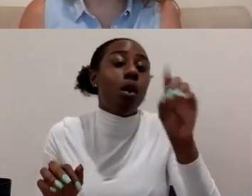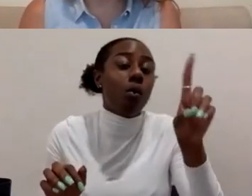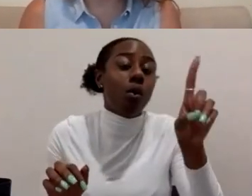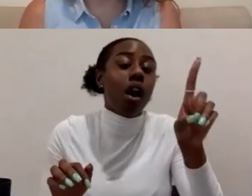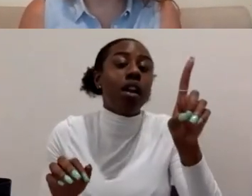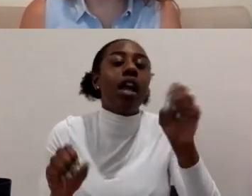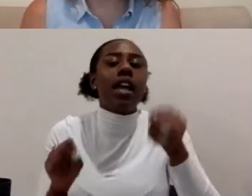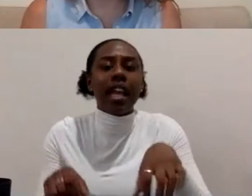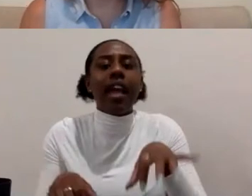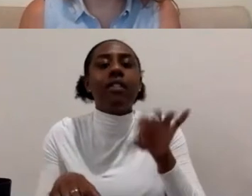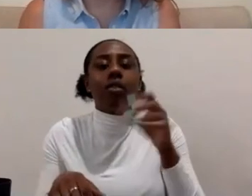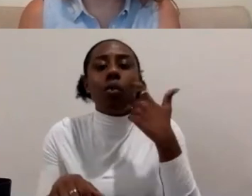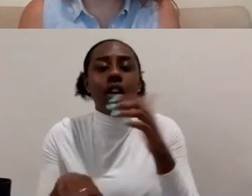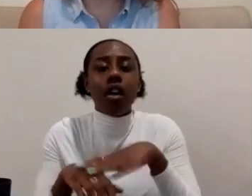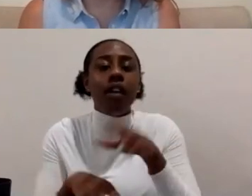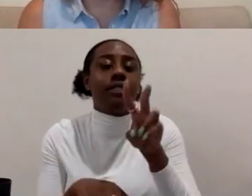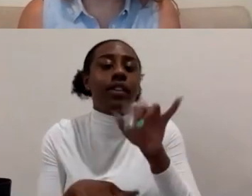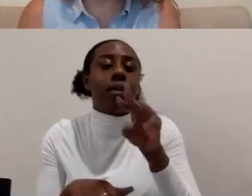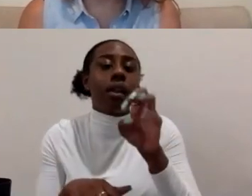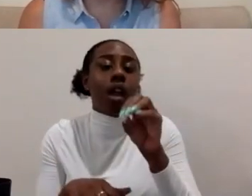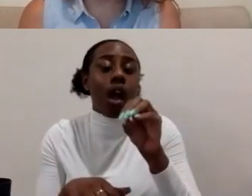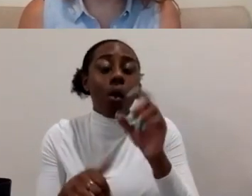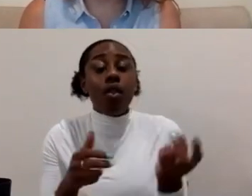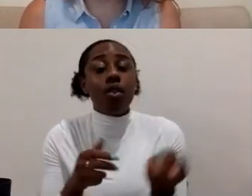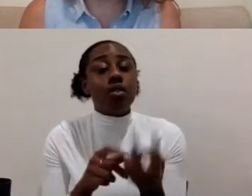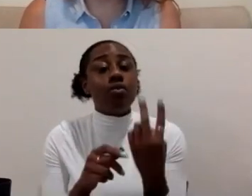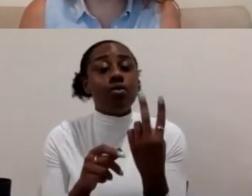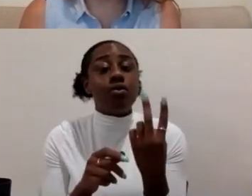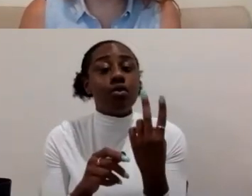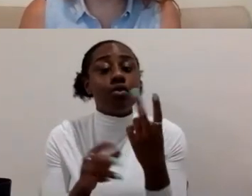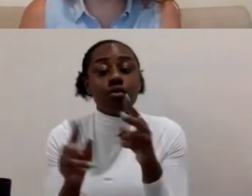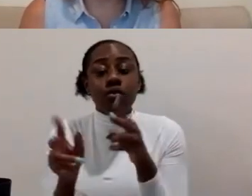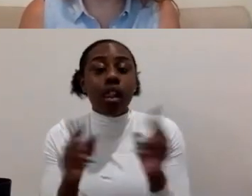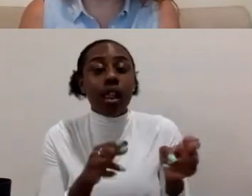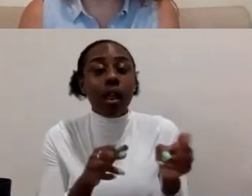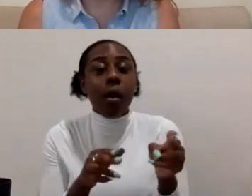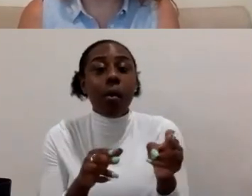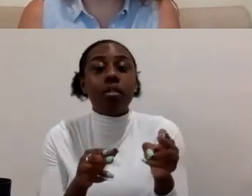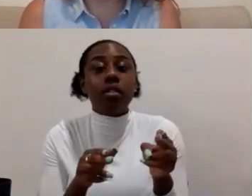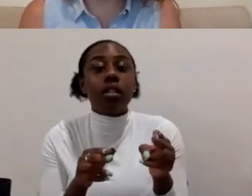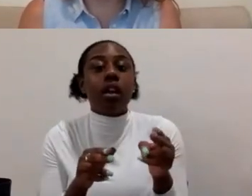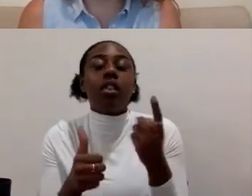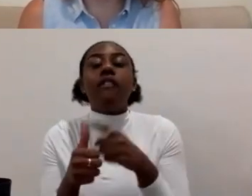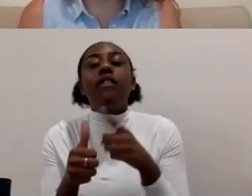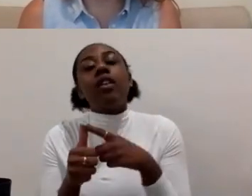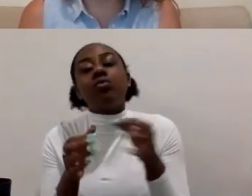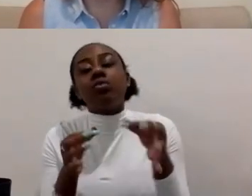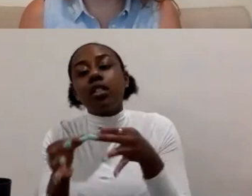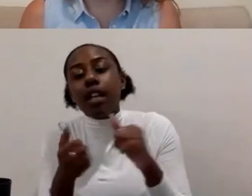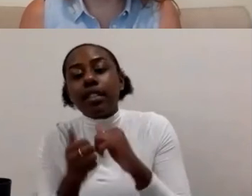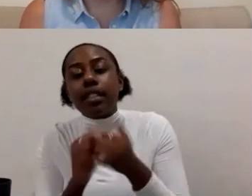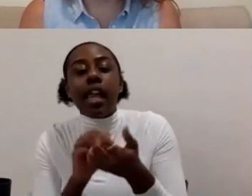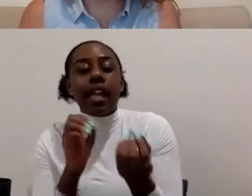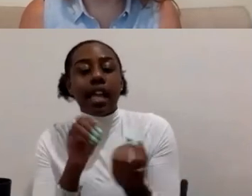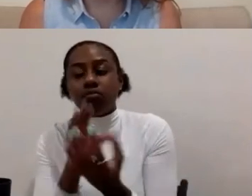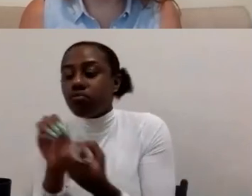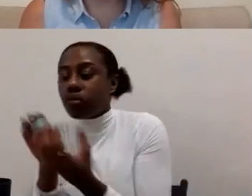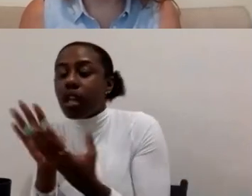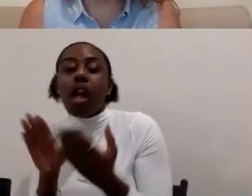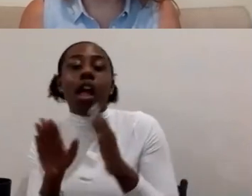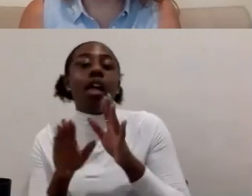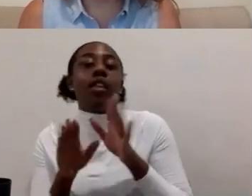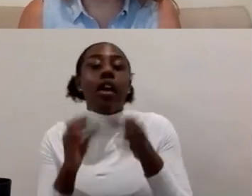we saw, just one, the first one briefly spoke to the tactics, everything, you know, from the informants to